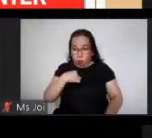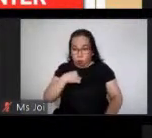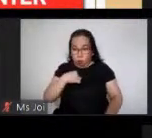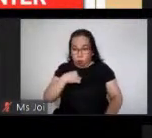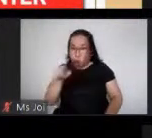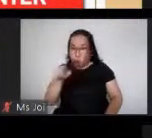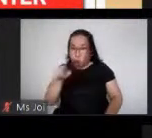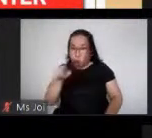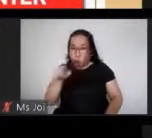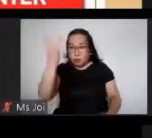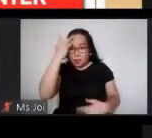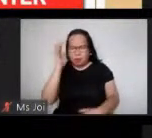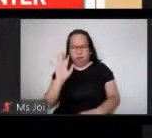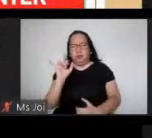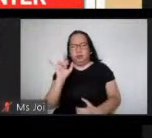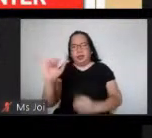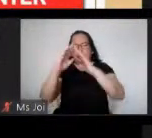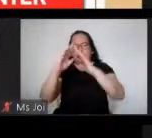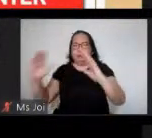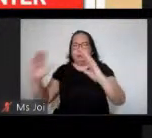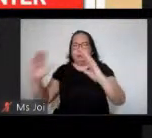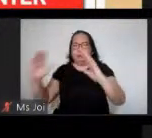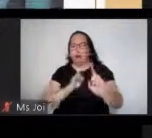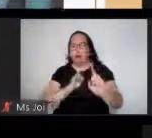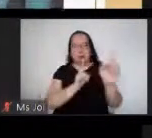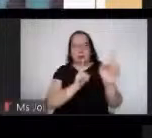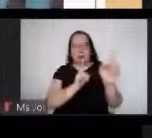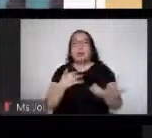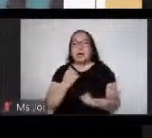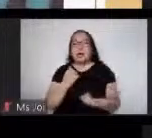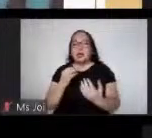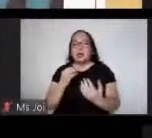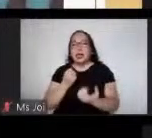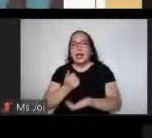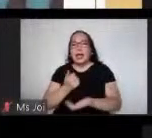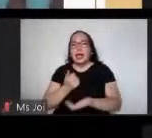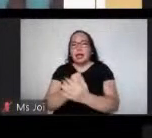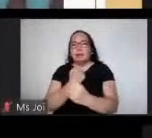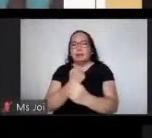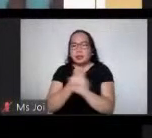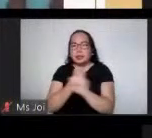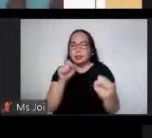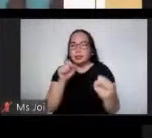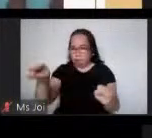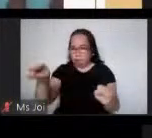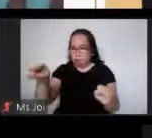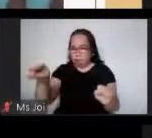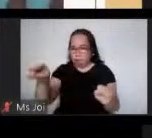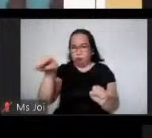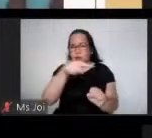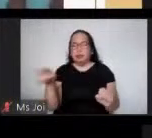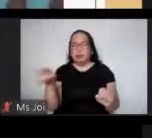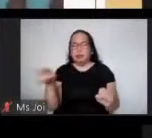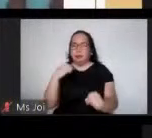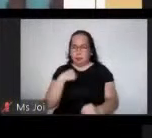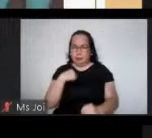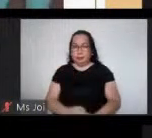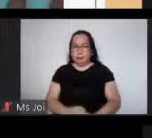For the safety of your coworkers. Now, pag bumalik na lang mula